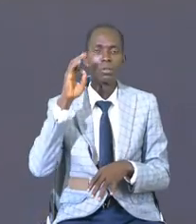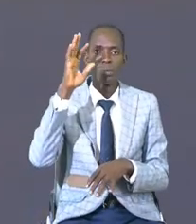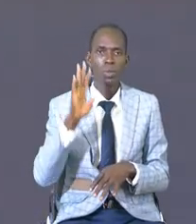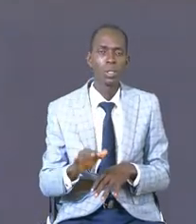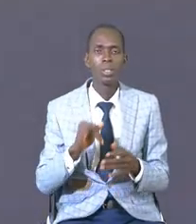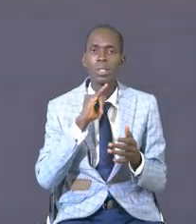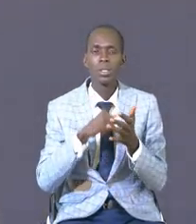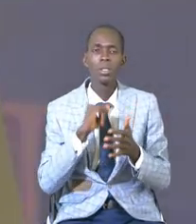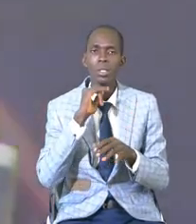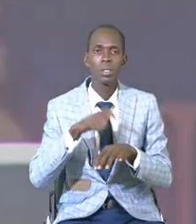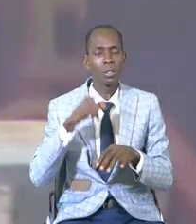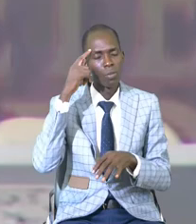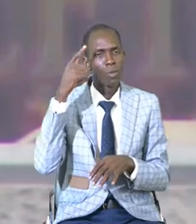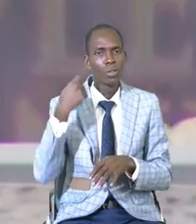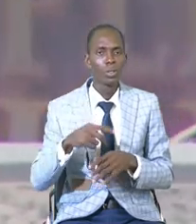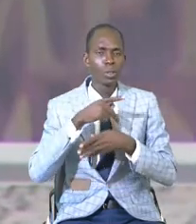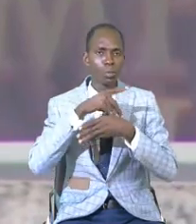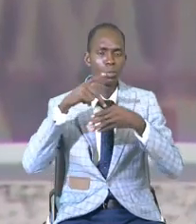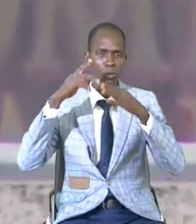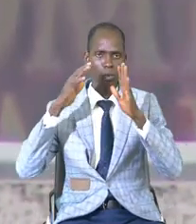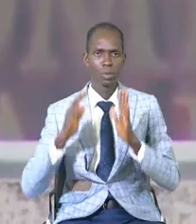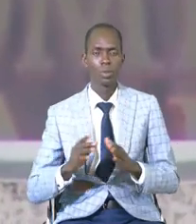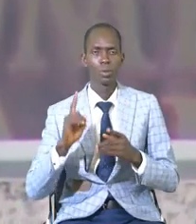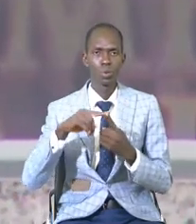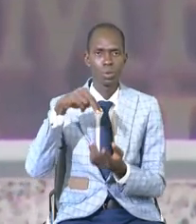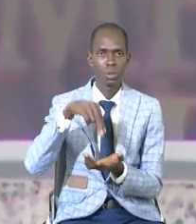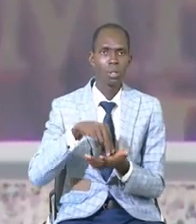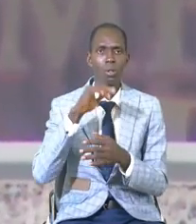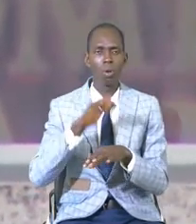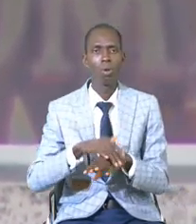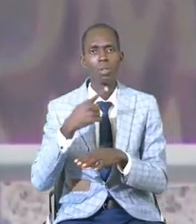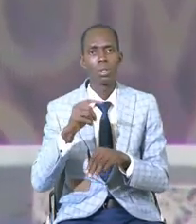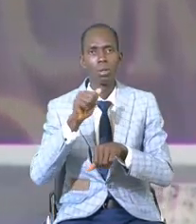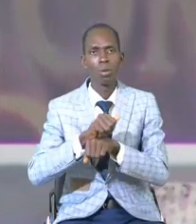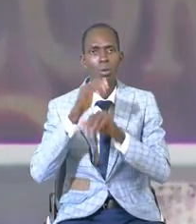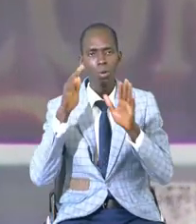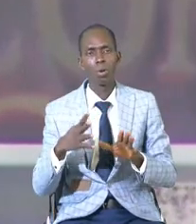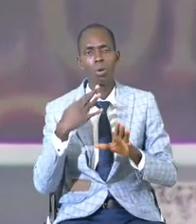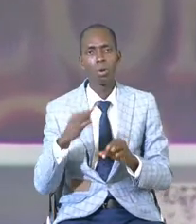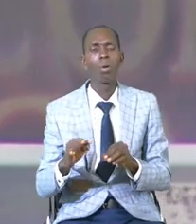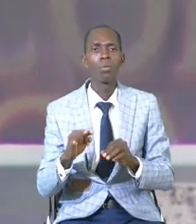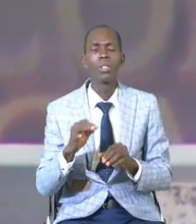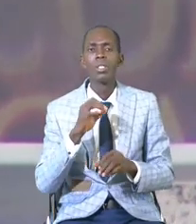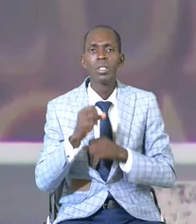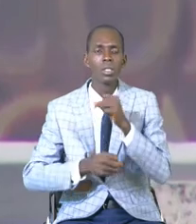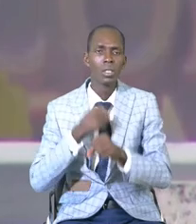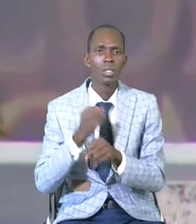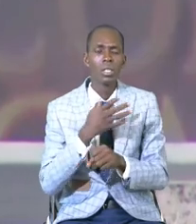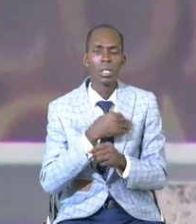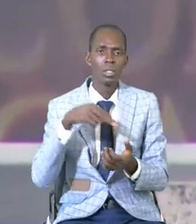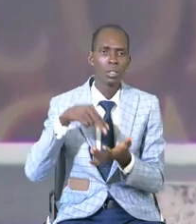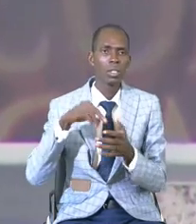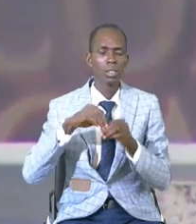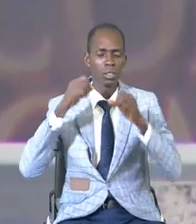the professional to stand on the rock of ages and to stand in the strength of the Lord